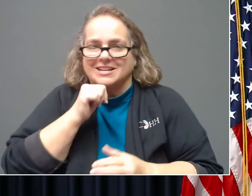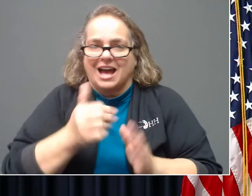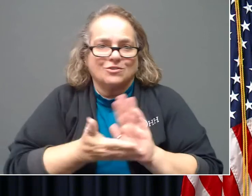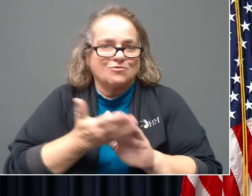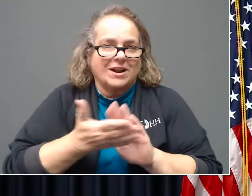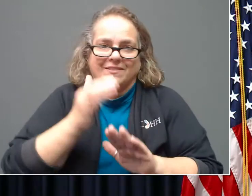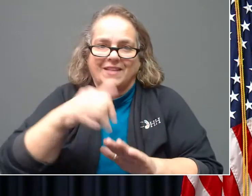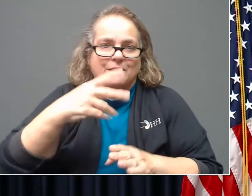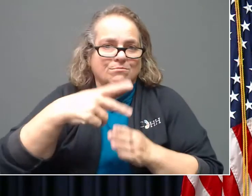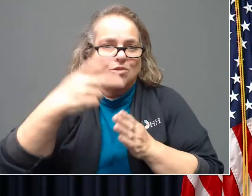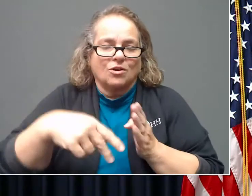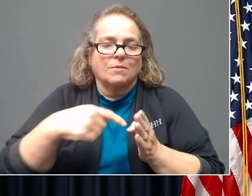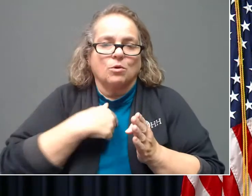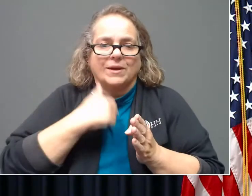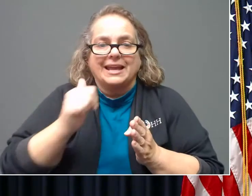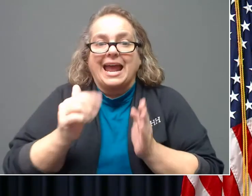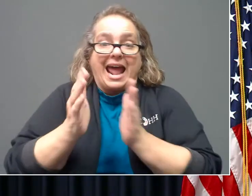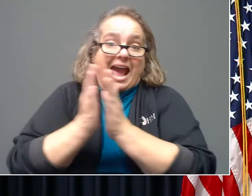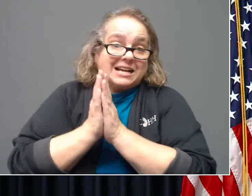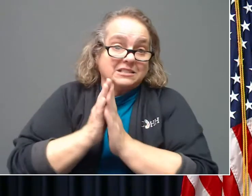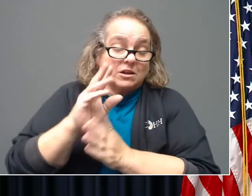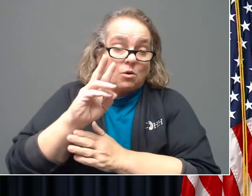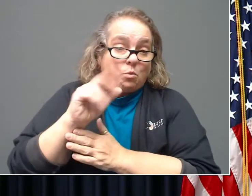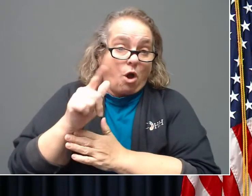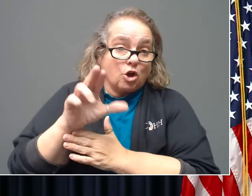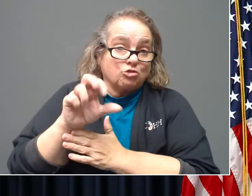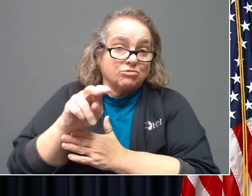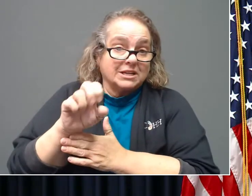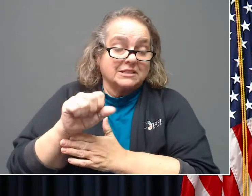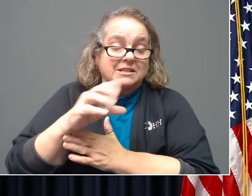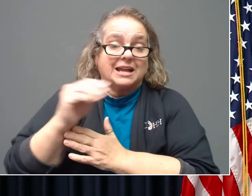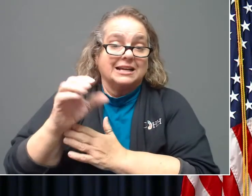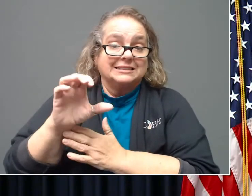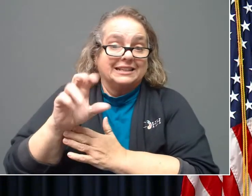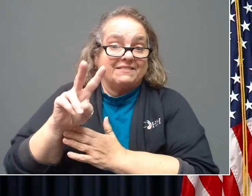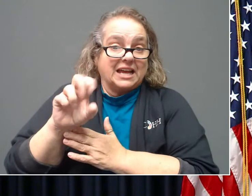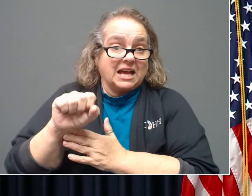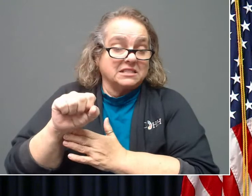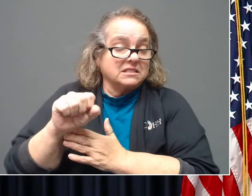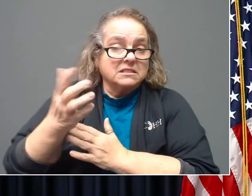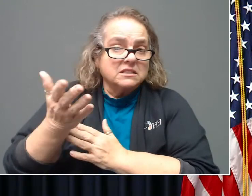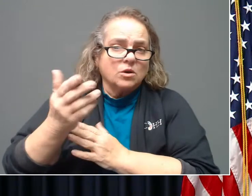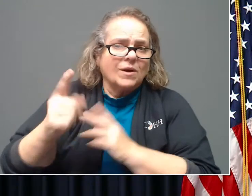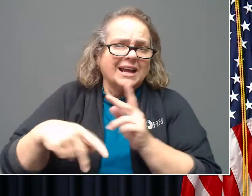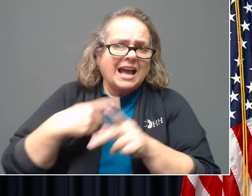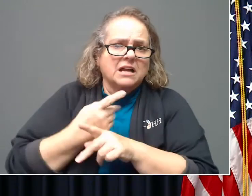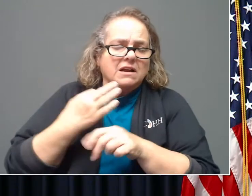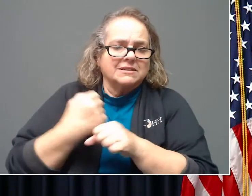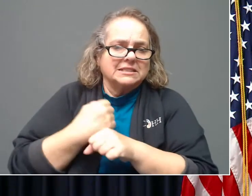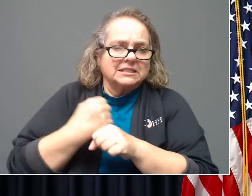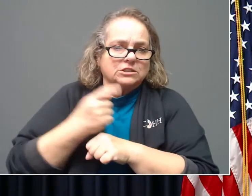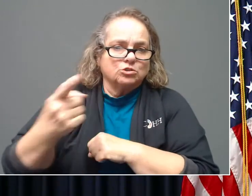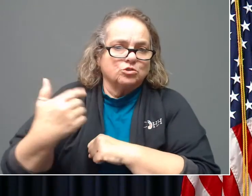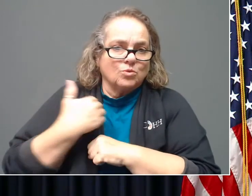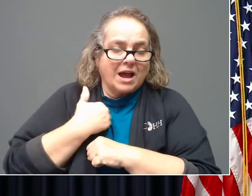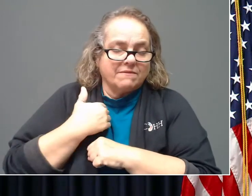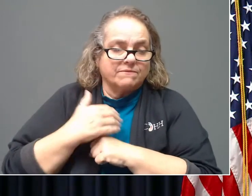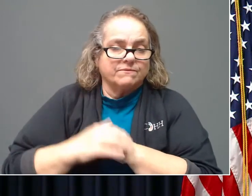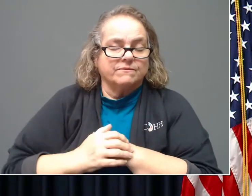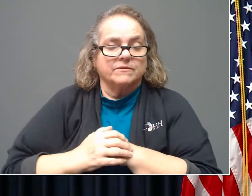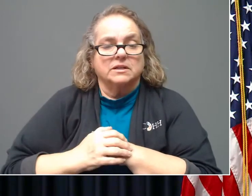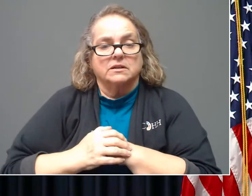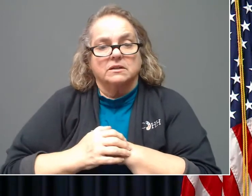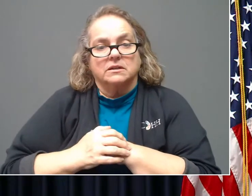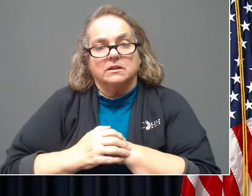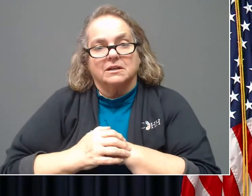and CVS to determine exactly what type of statistics they have there. So I have